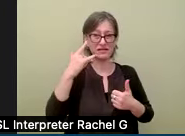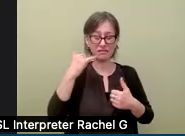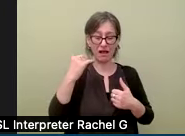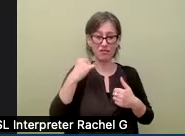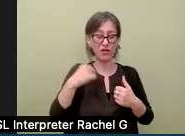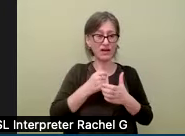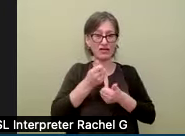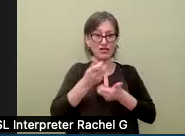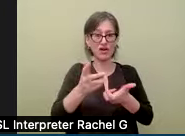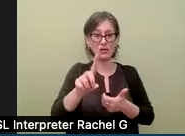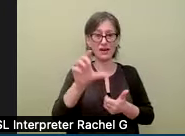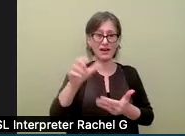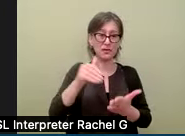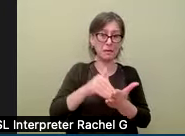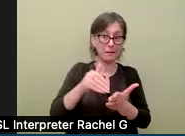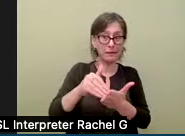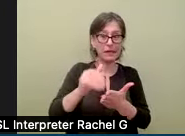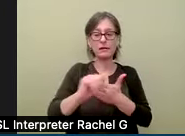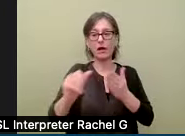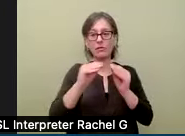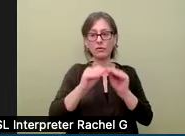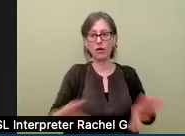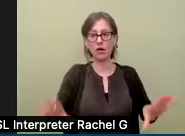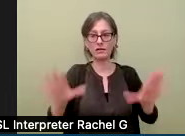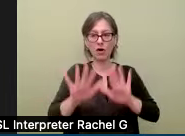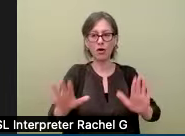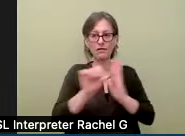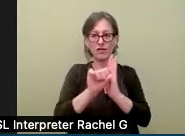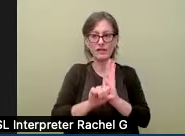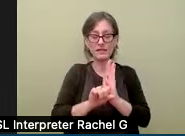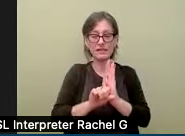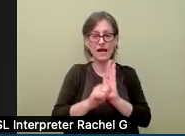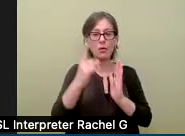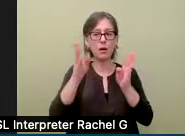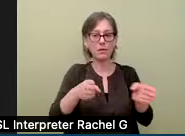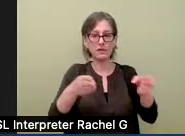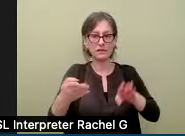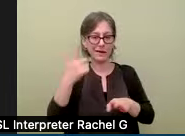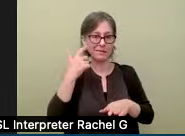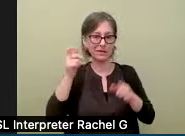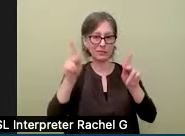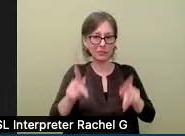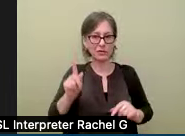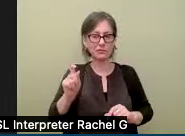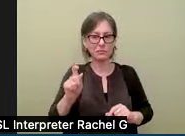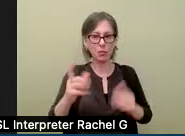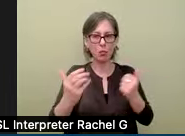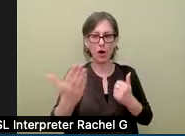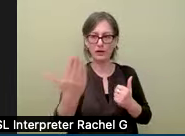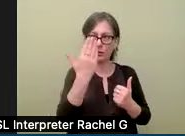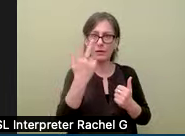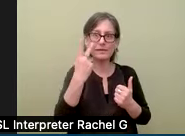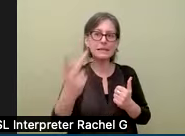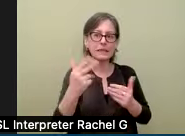cost about $100 million in losses statewide. And 1 life was lost as that person went down to the ocean to get a closer look at that